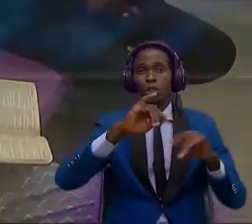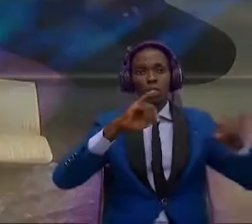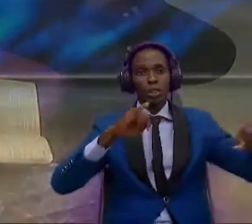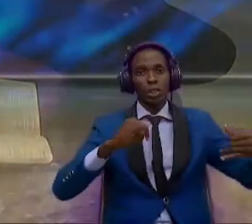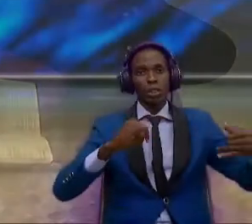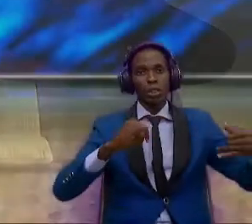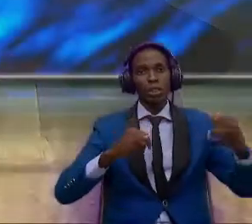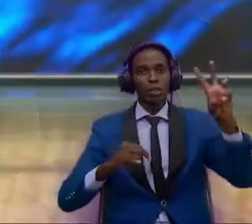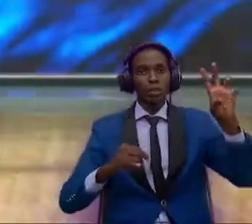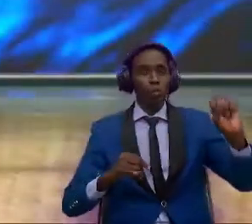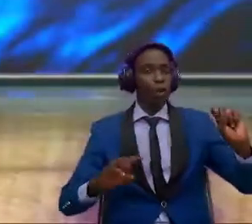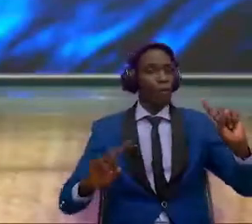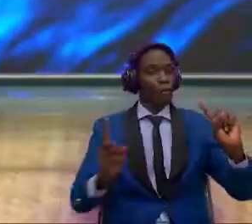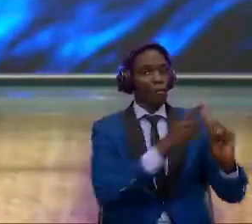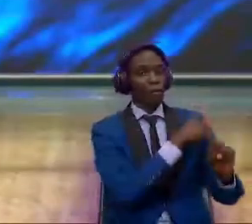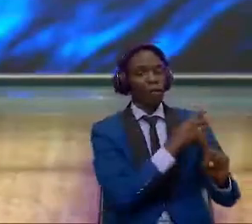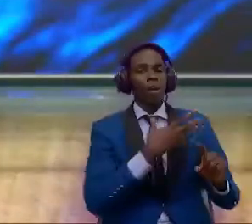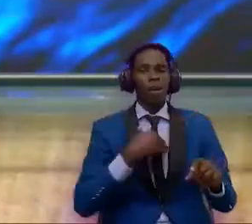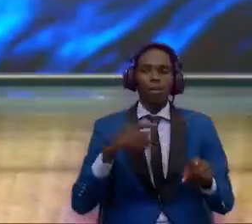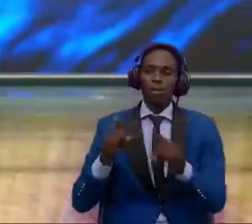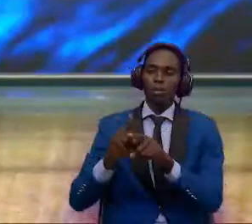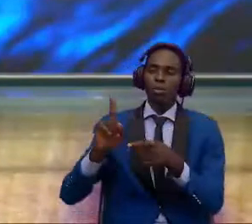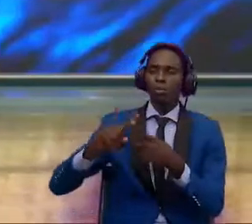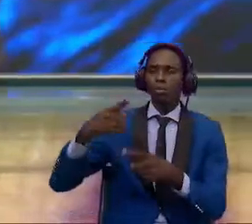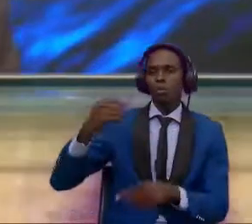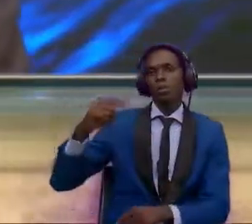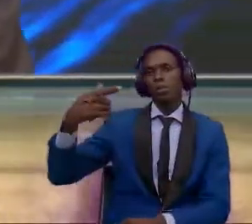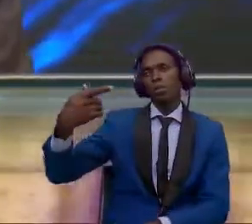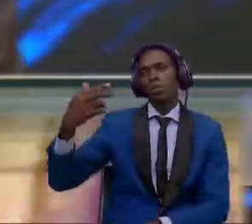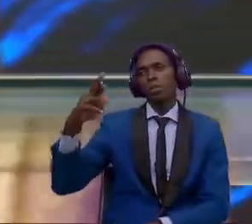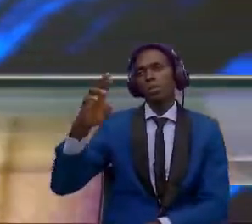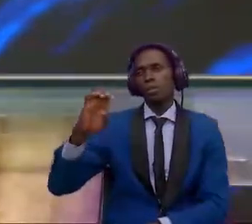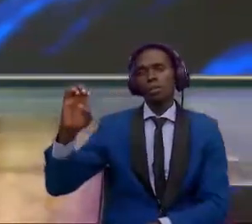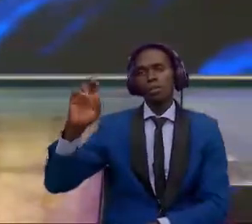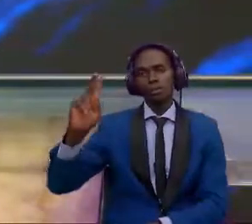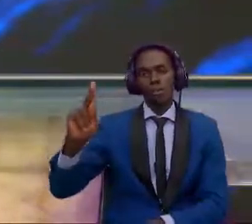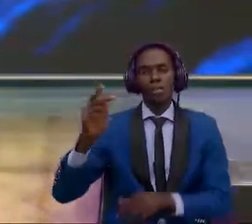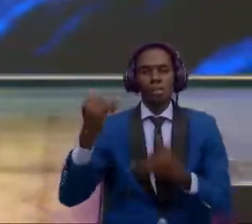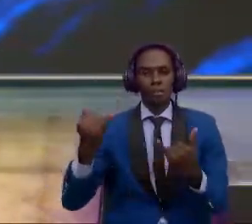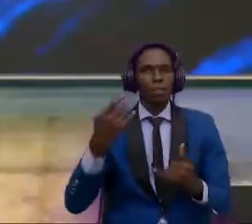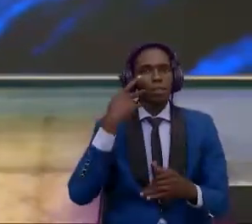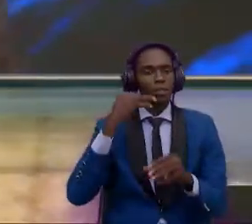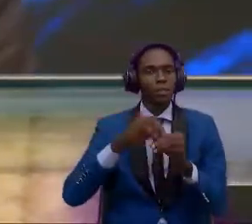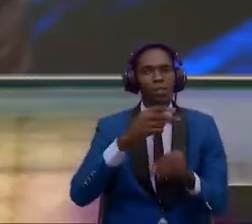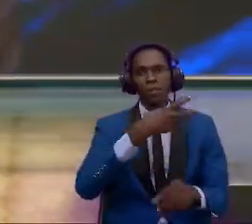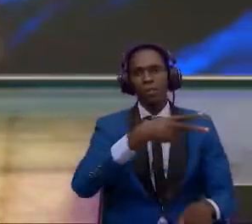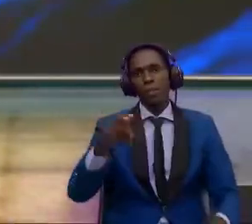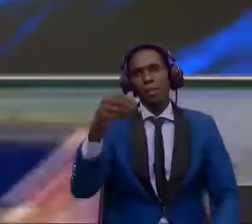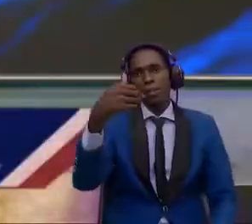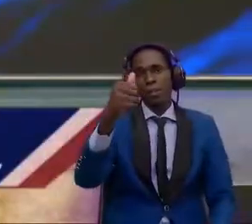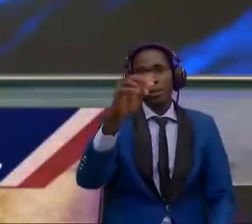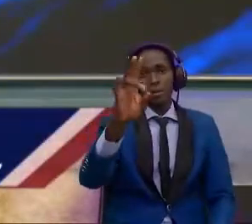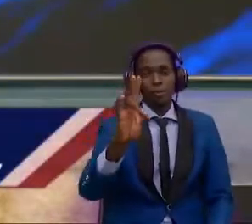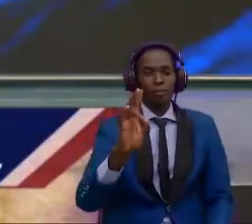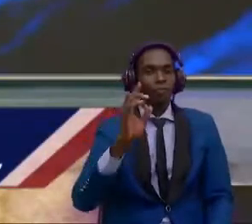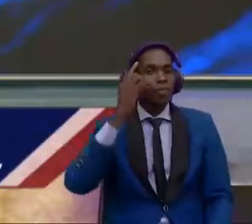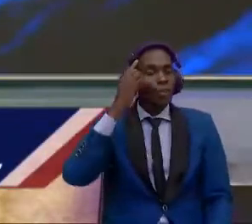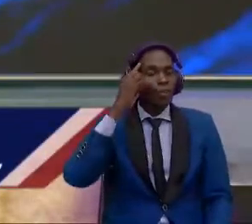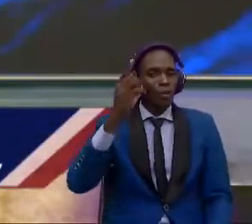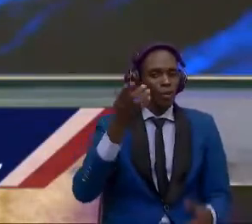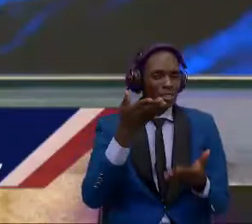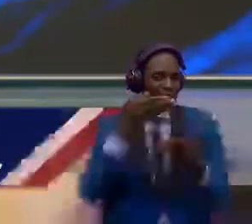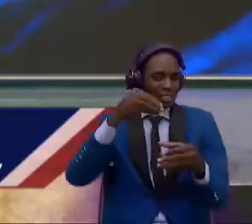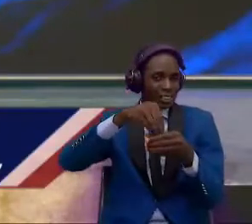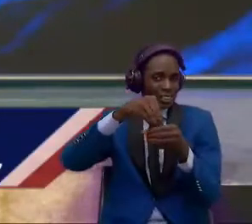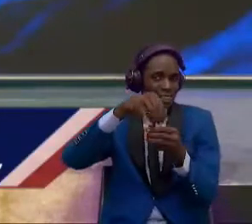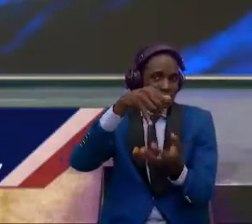first and also to the Greek. And now he tells us in verse 17, he says, for therein